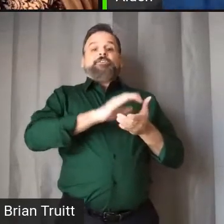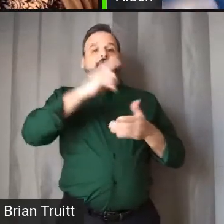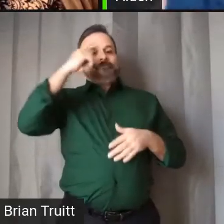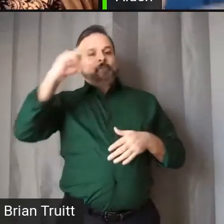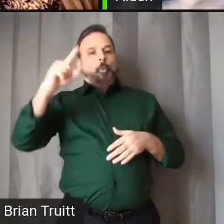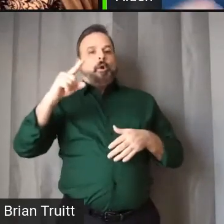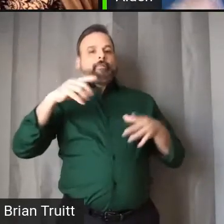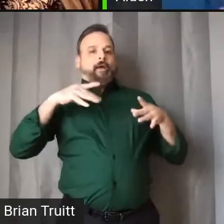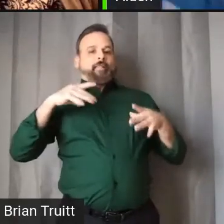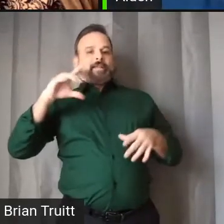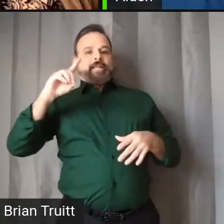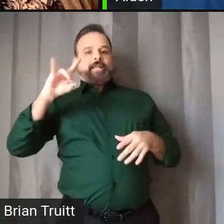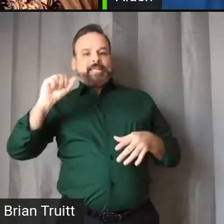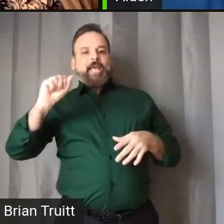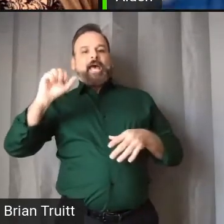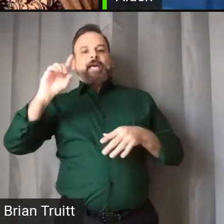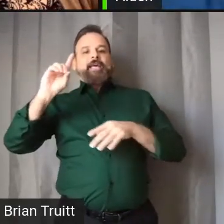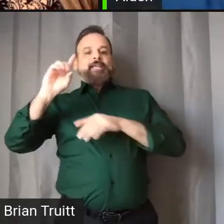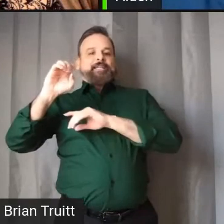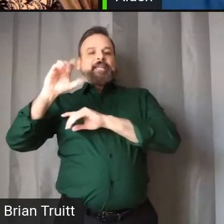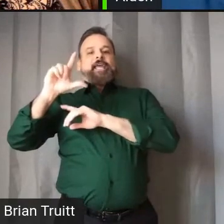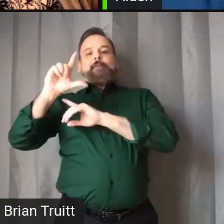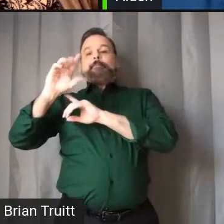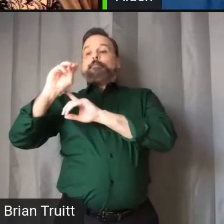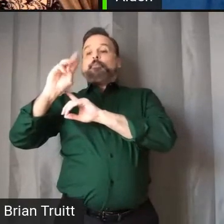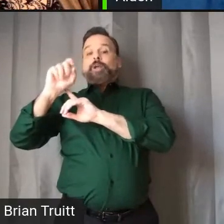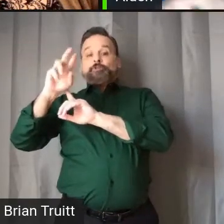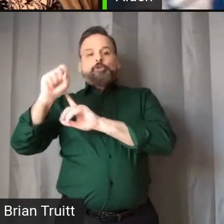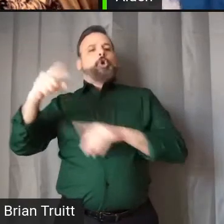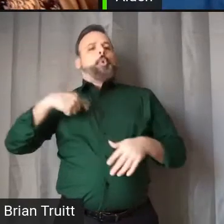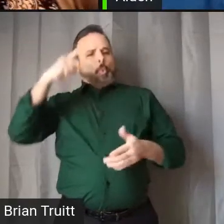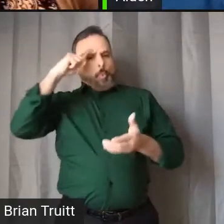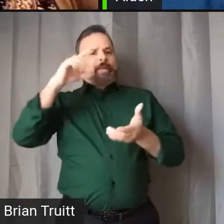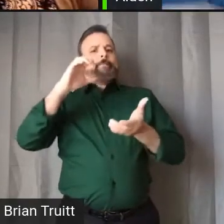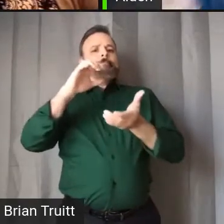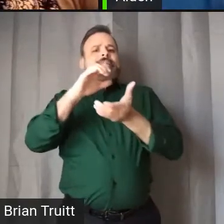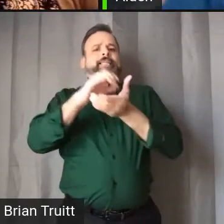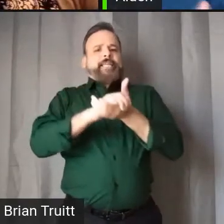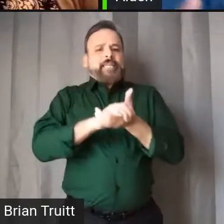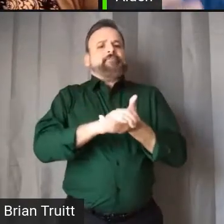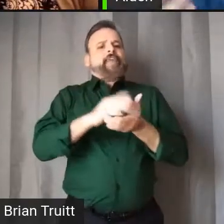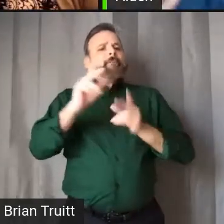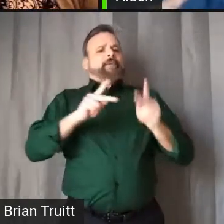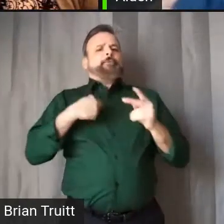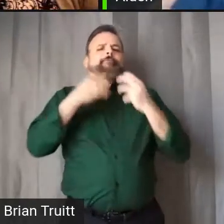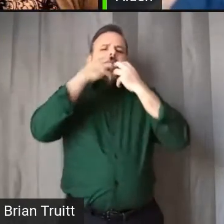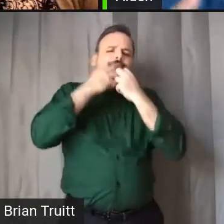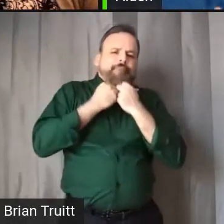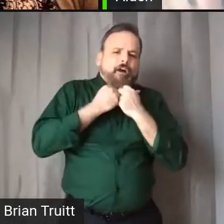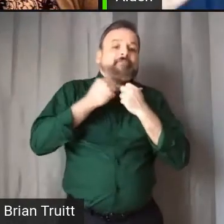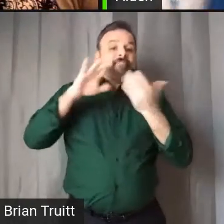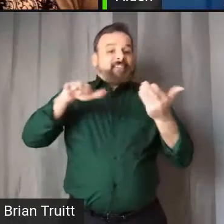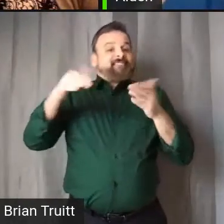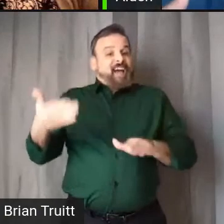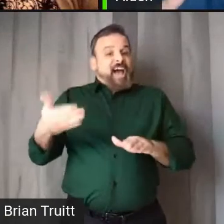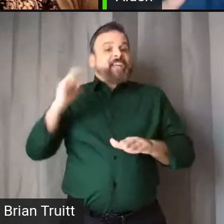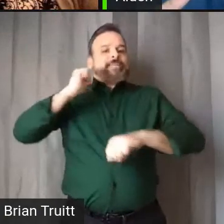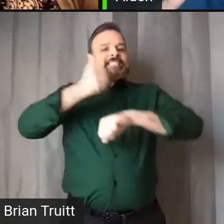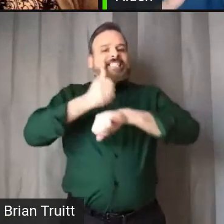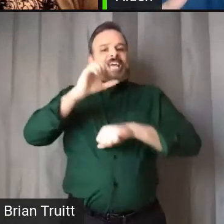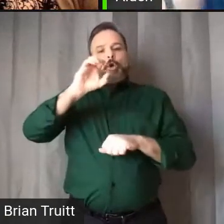we believe that our dead loved ones return to us once a year if we set up ofrendas to remember them and welcome them back. And in